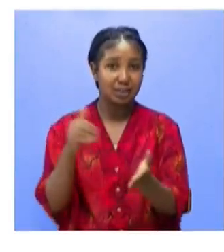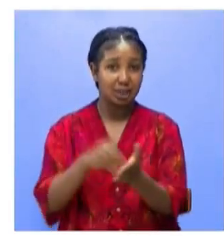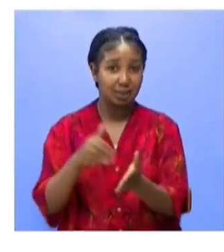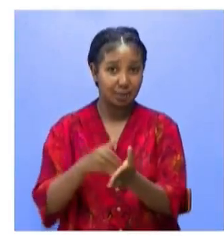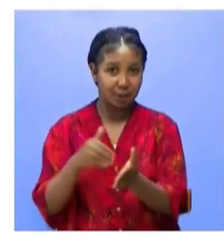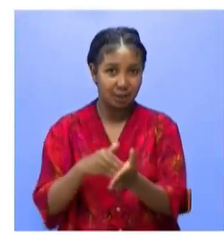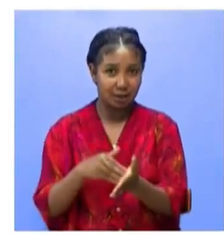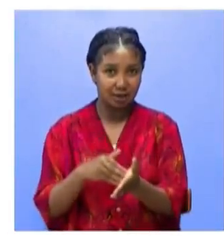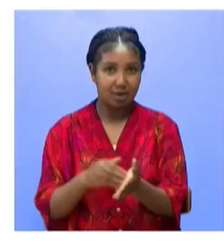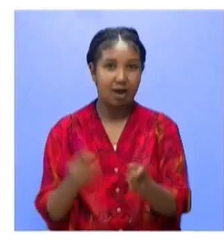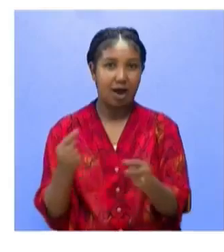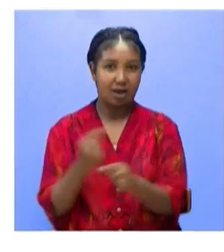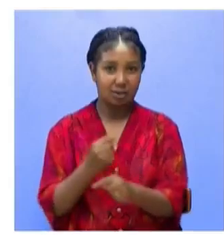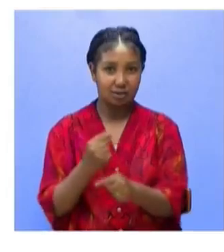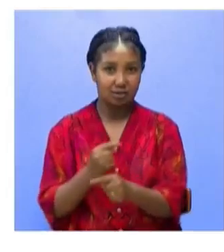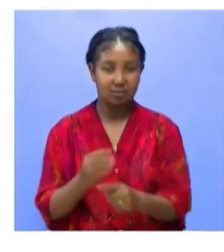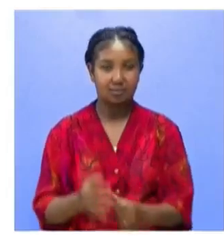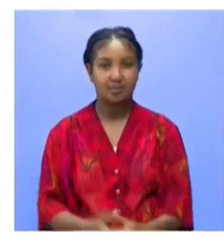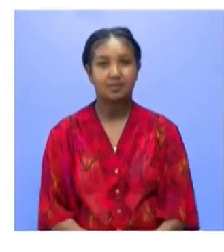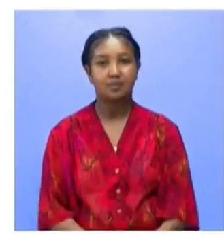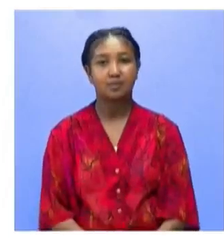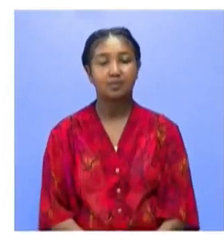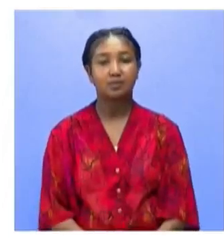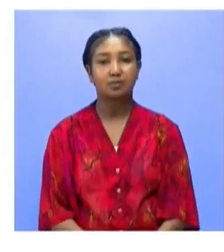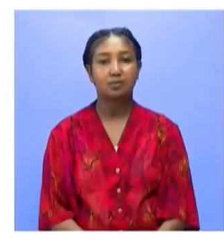Repeated actions